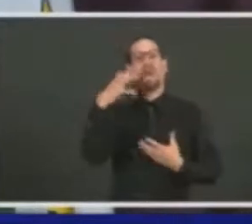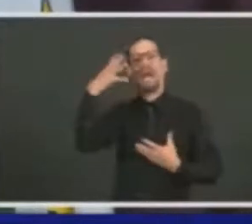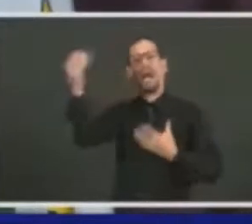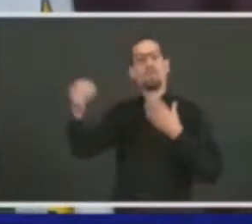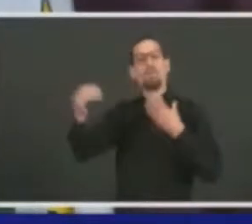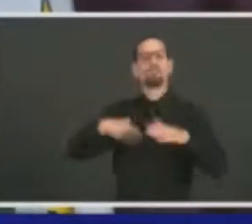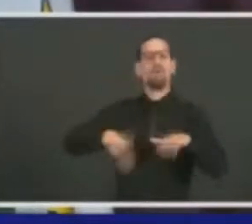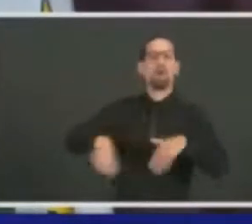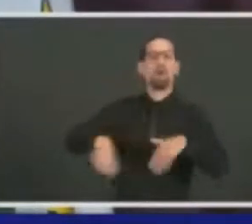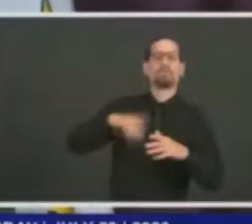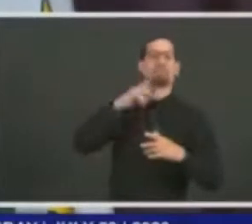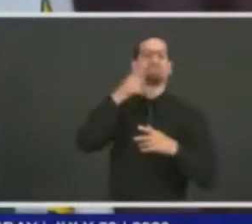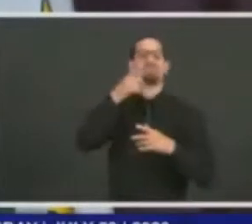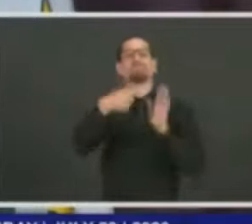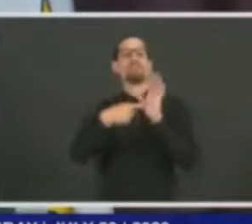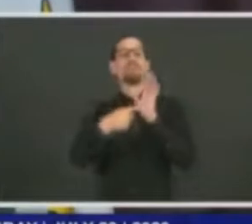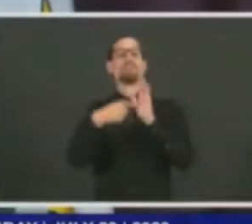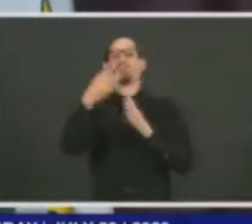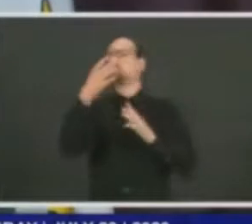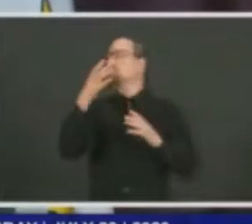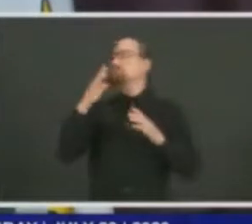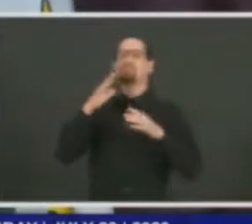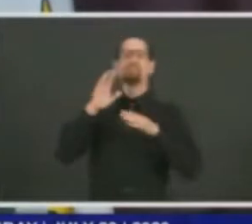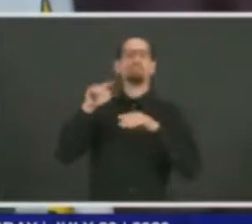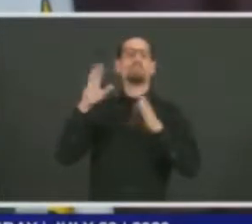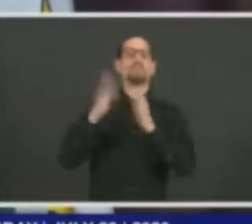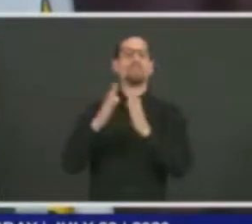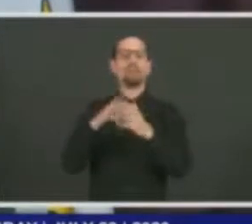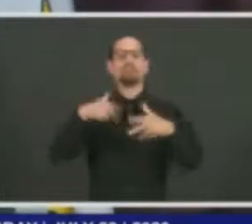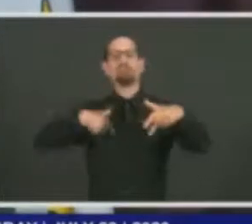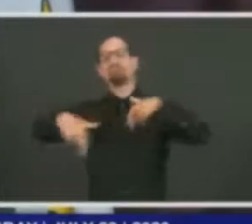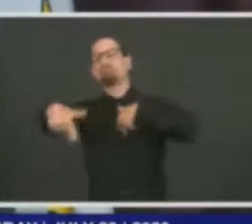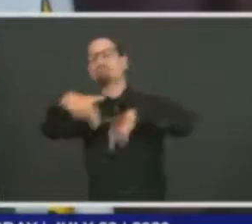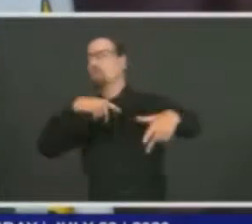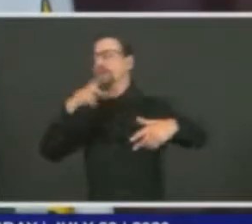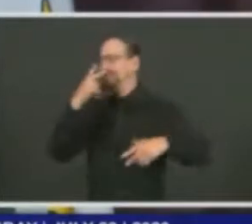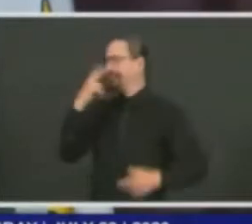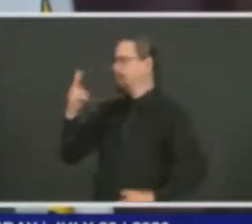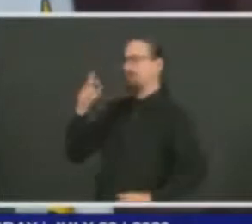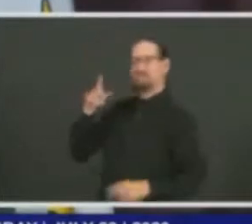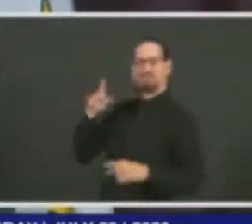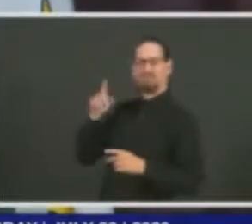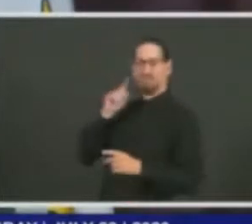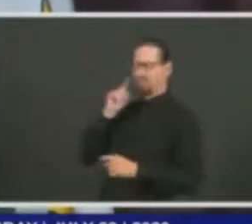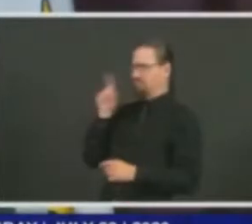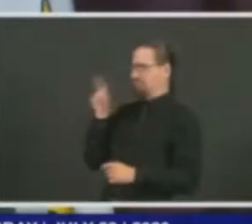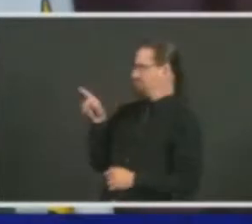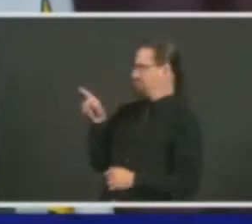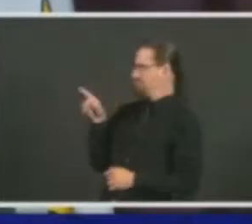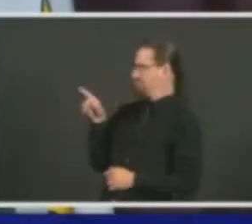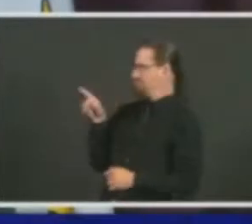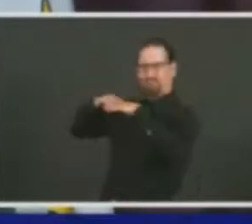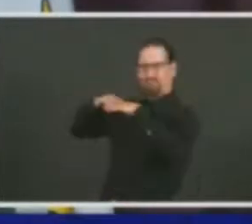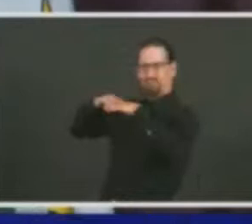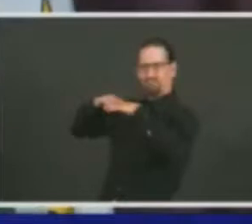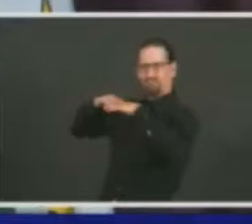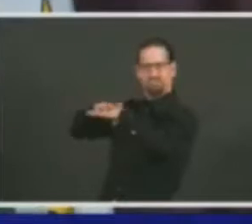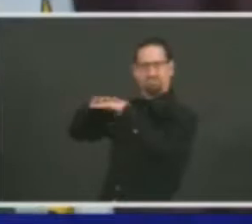service for drinks, help us out and call us. DBR, you can go to the DBR website,